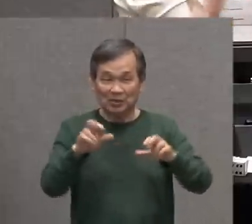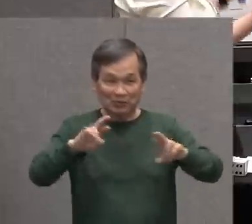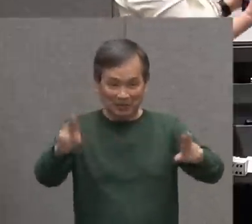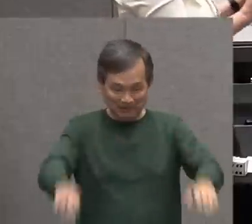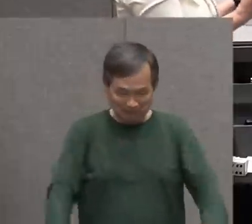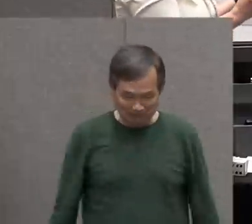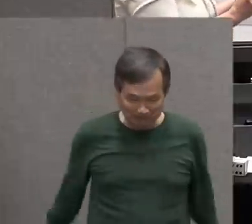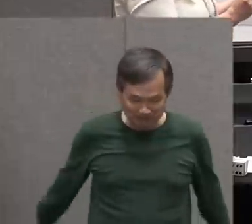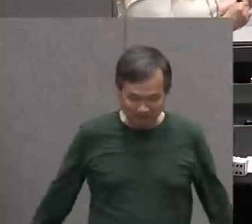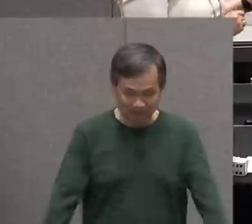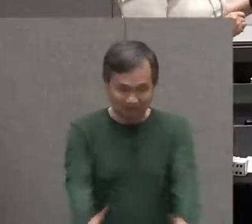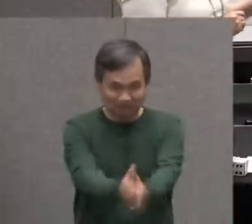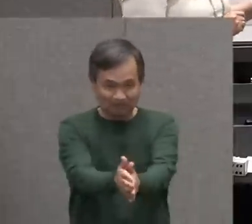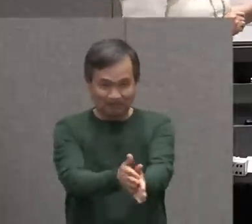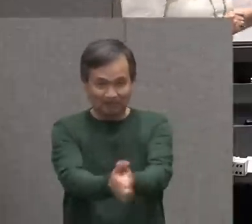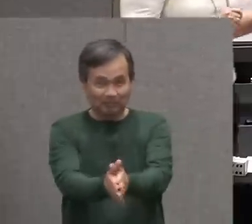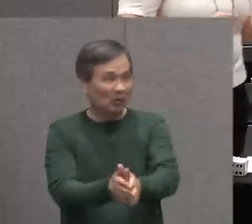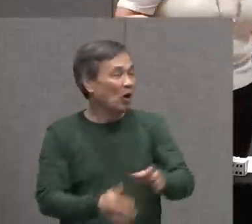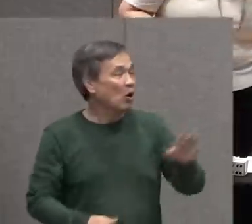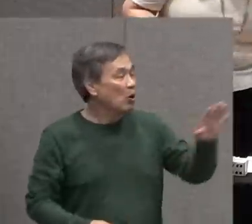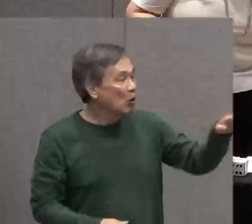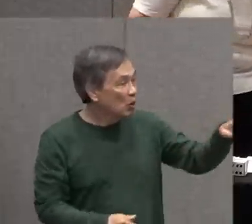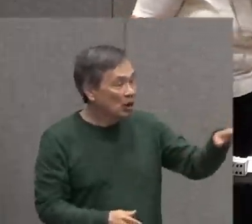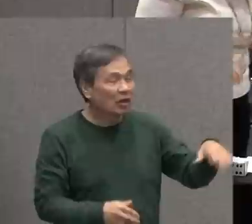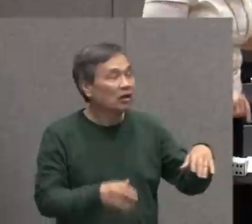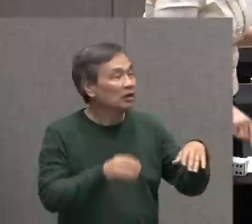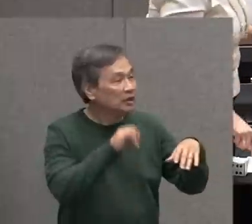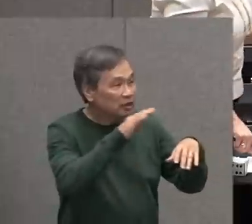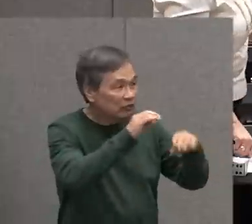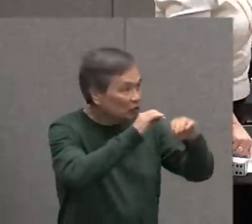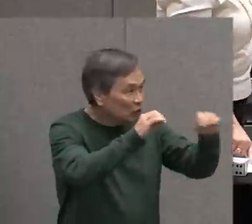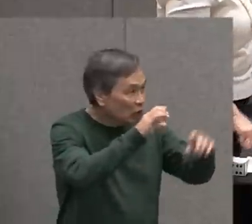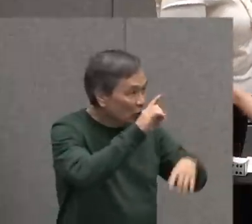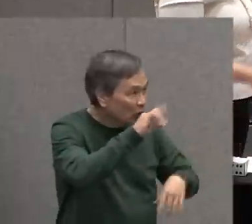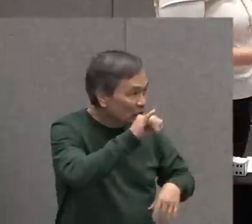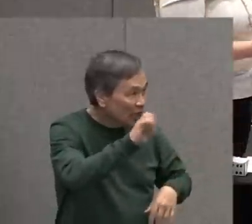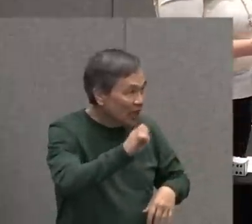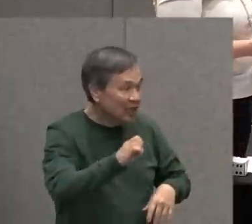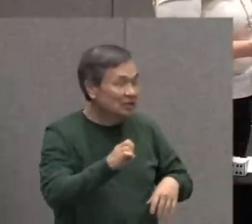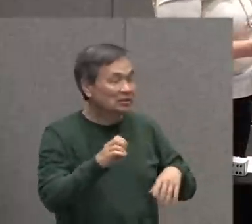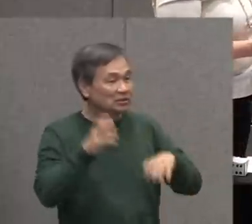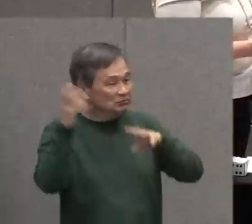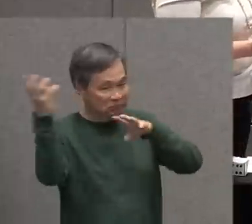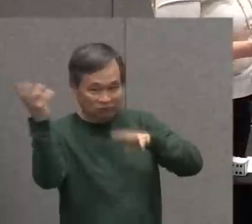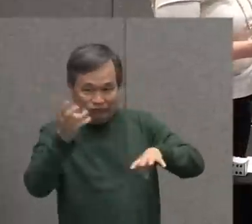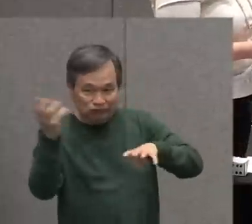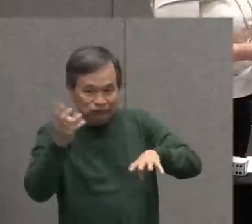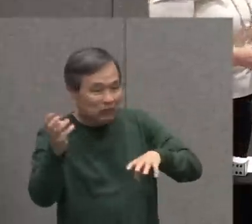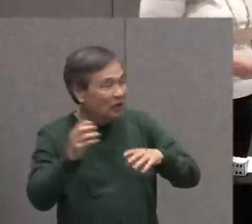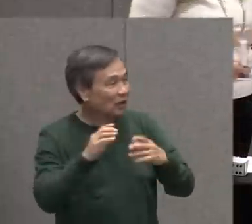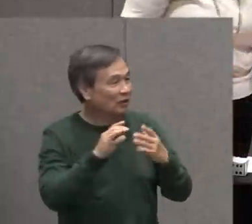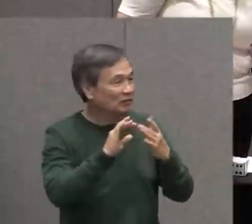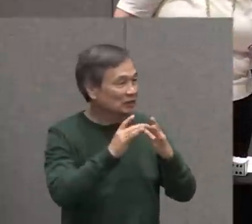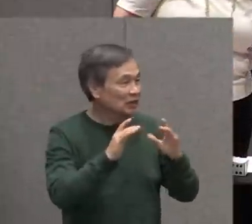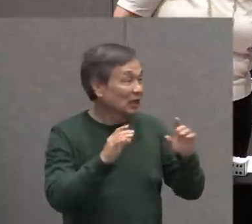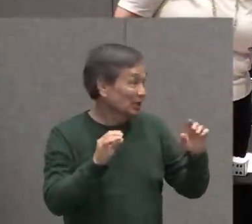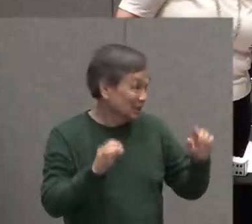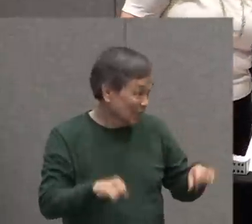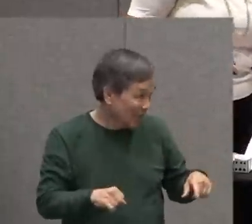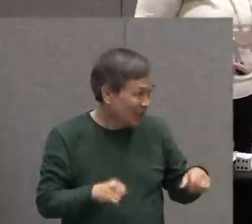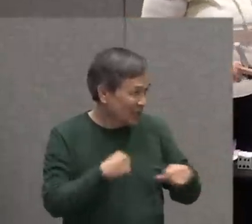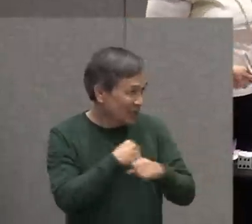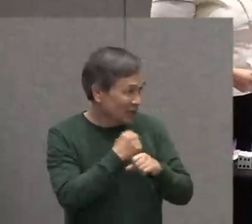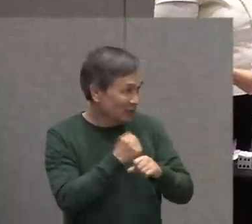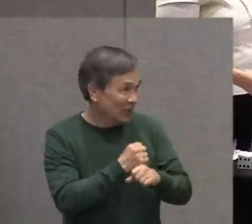right, you ready to begin? The other thing I was going to mention is that if you don't have dice or you don't have that download of making the dice, you can also